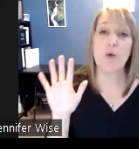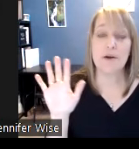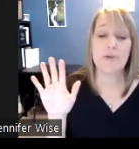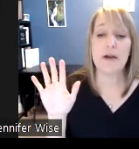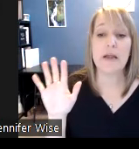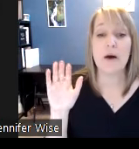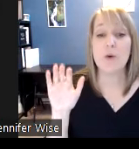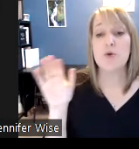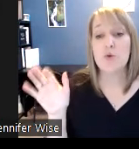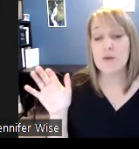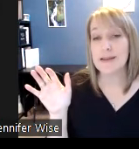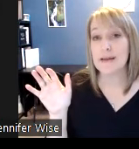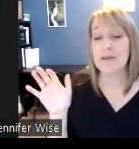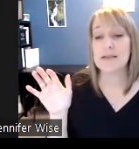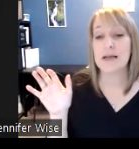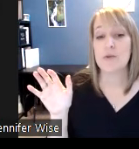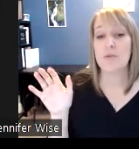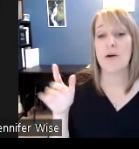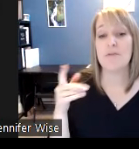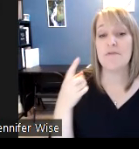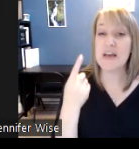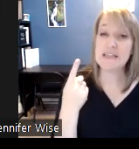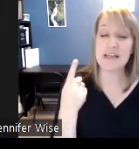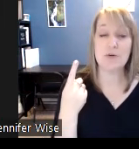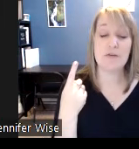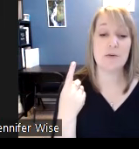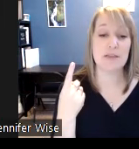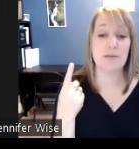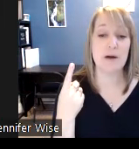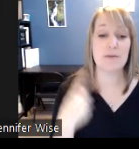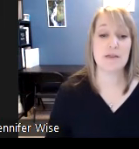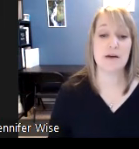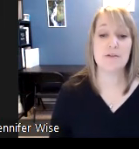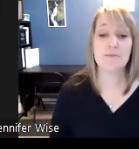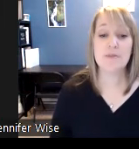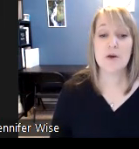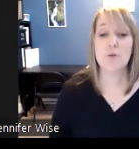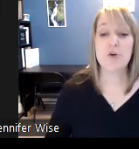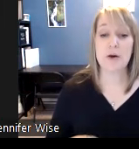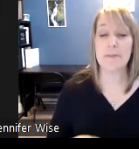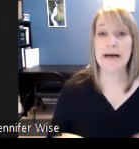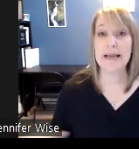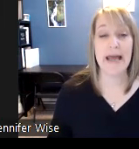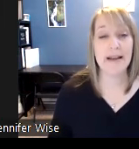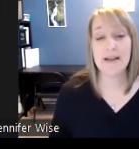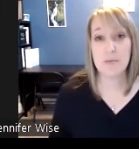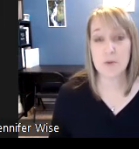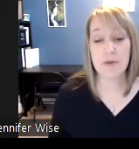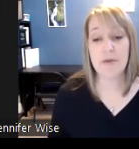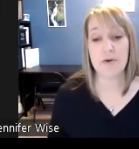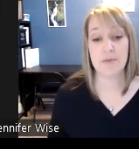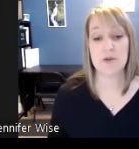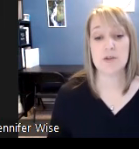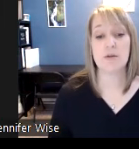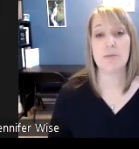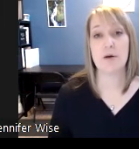digits like 1 and 3, that would normally be signed with the palm facing you if they were signed by themselves. When you combine any number with